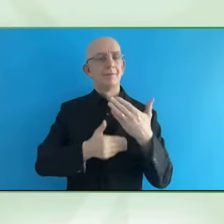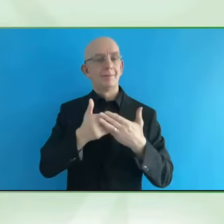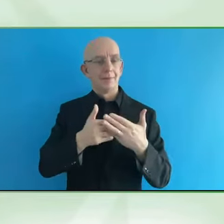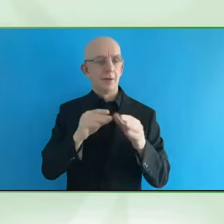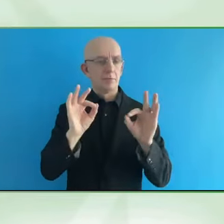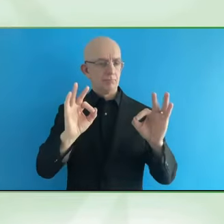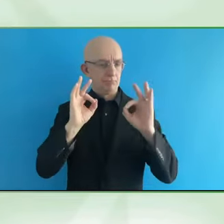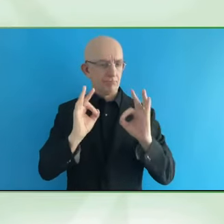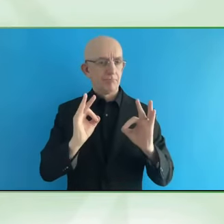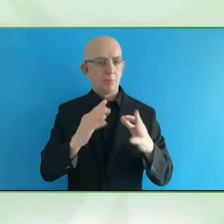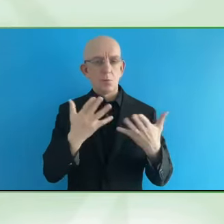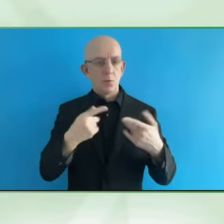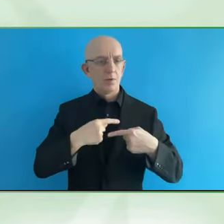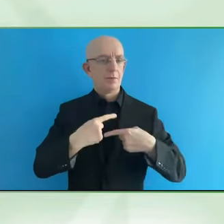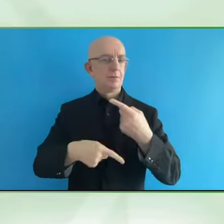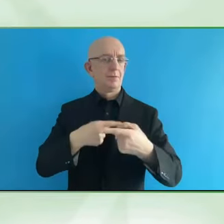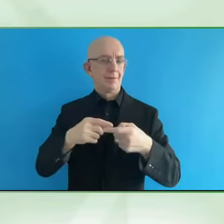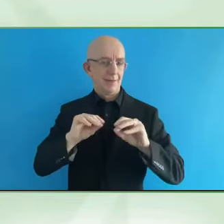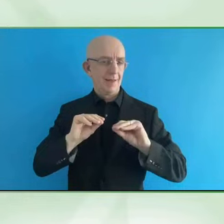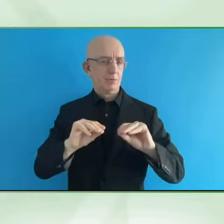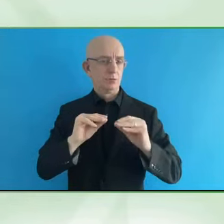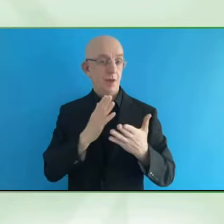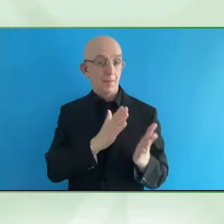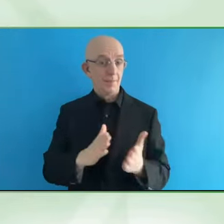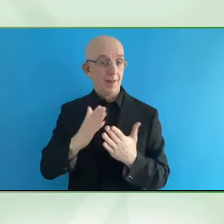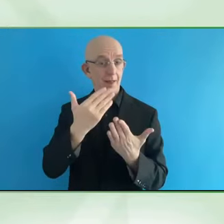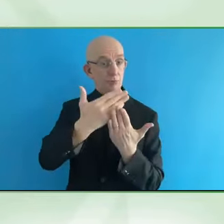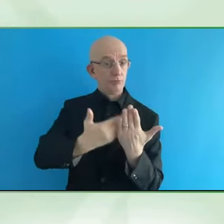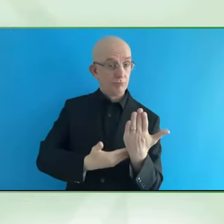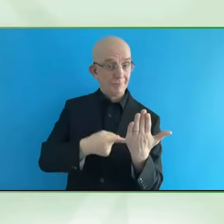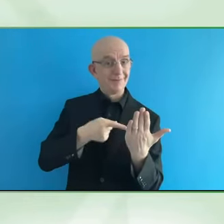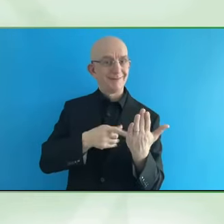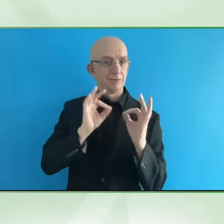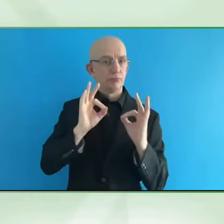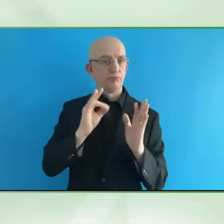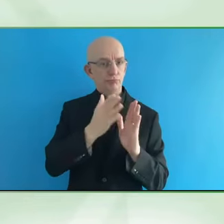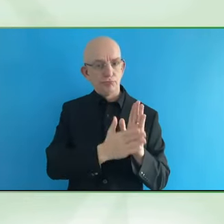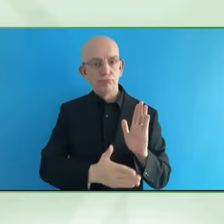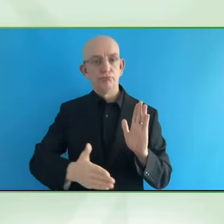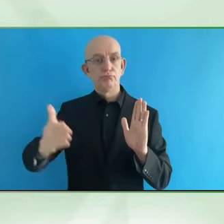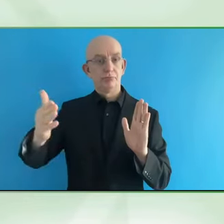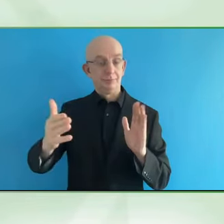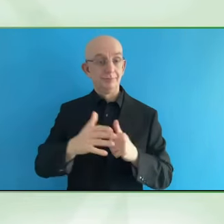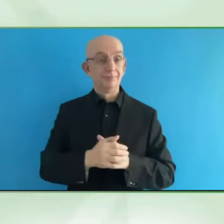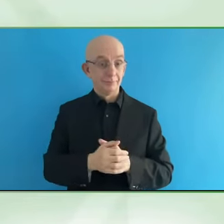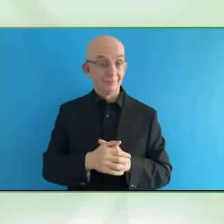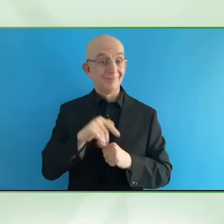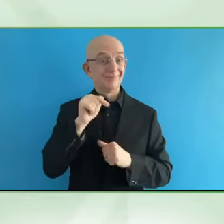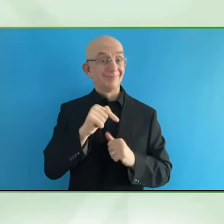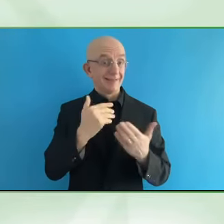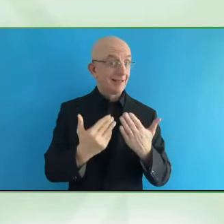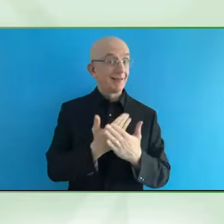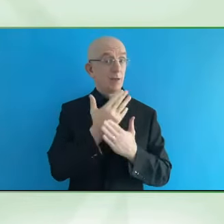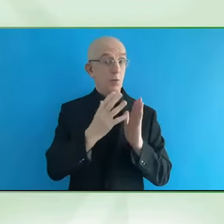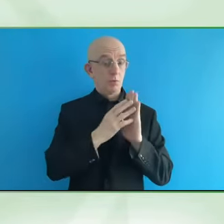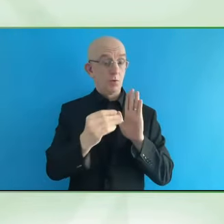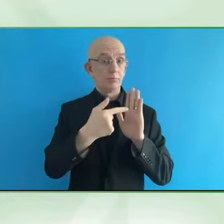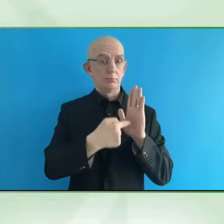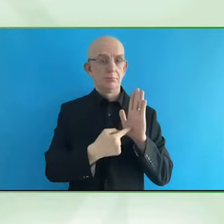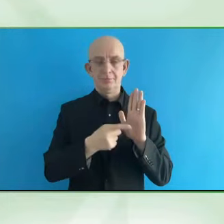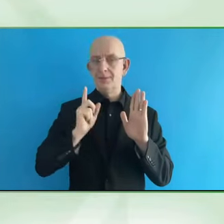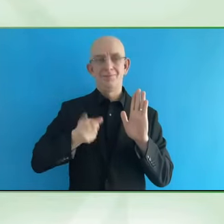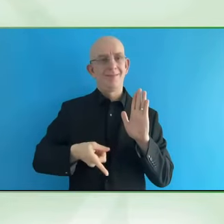assistive technologies needed for the full implementation of inclusive education.